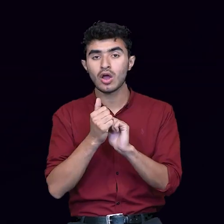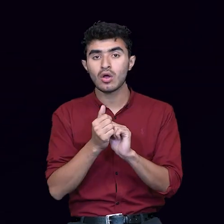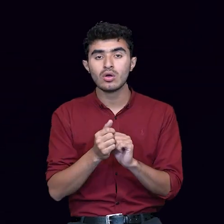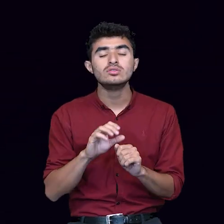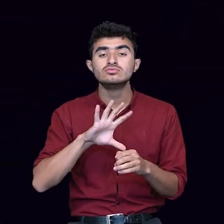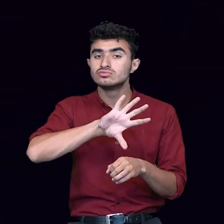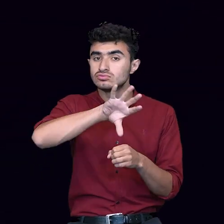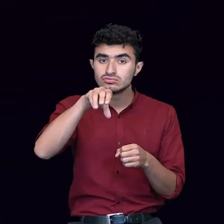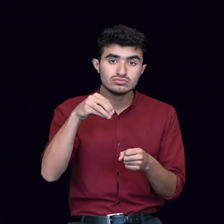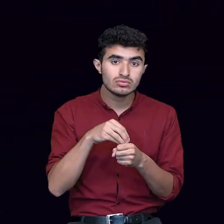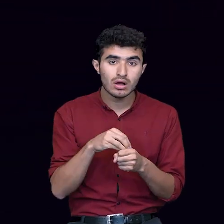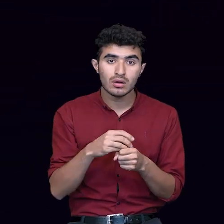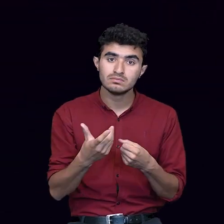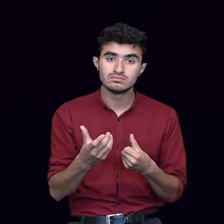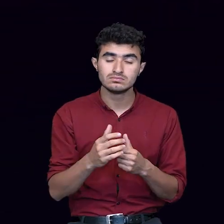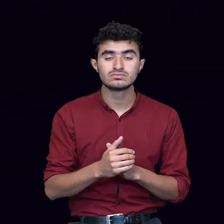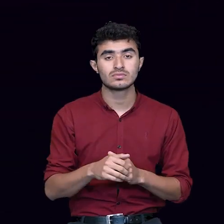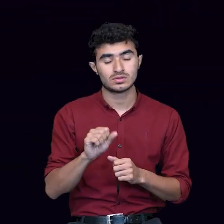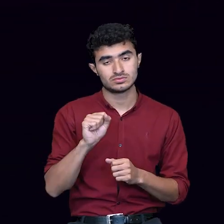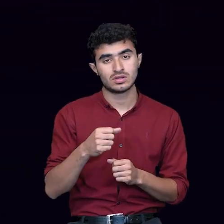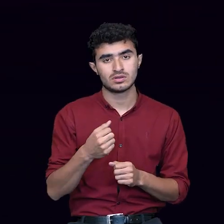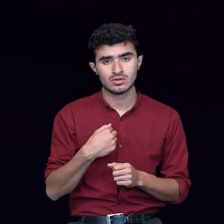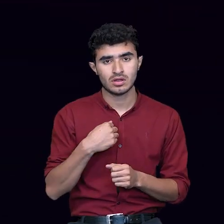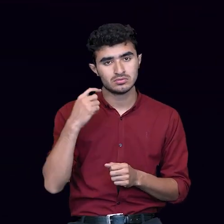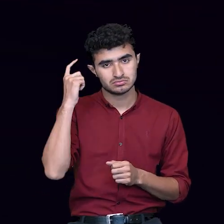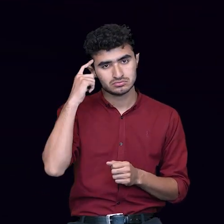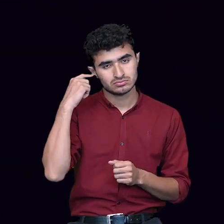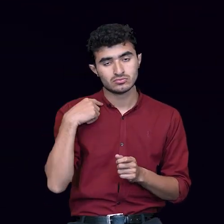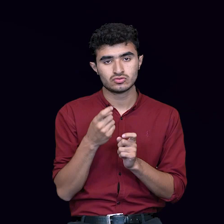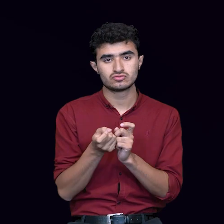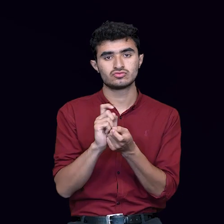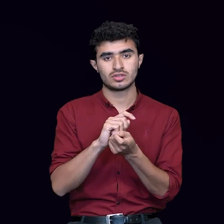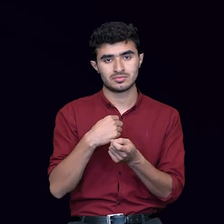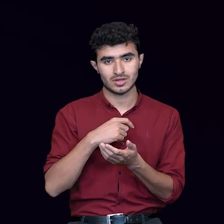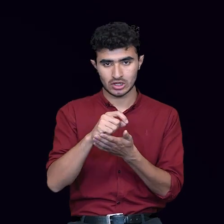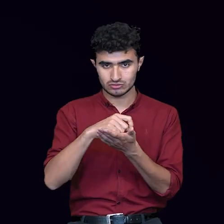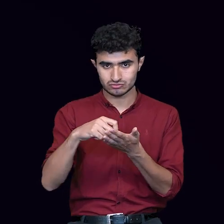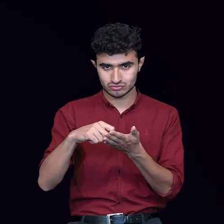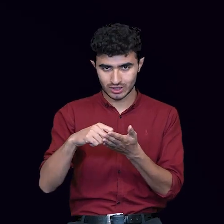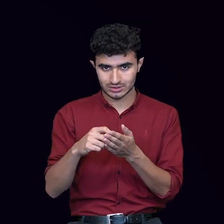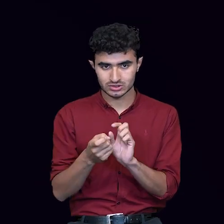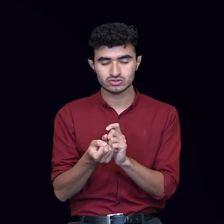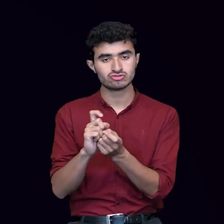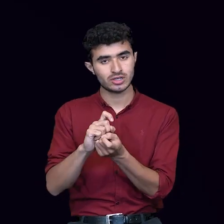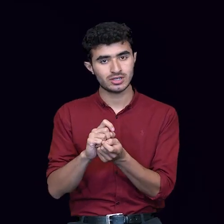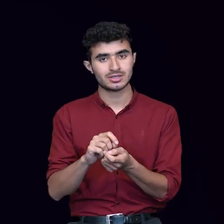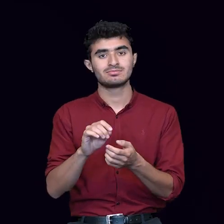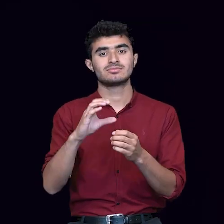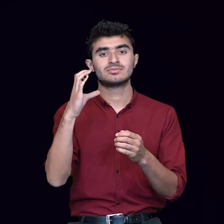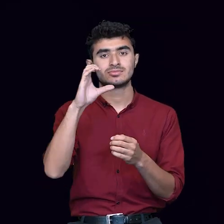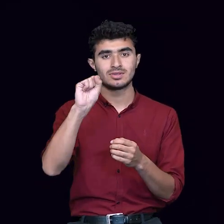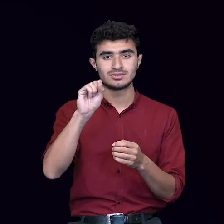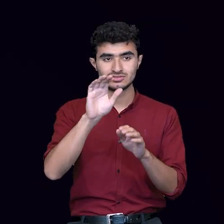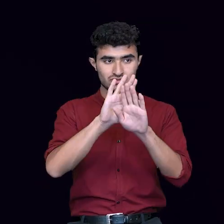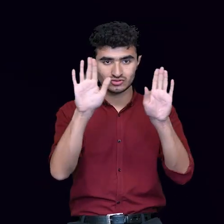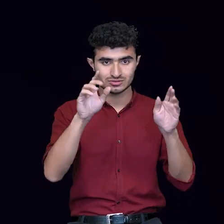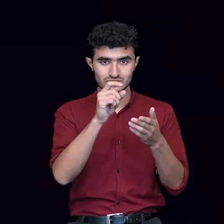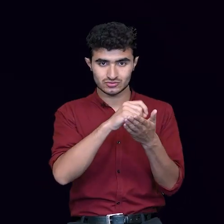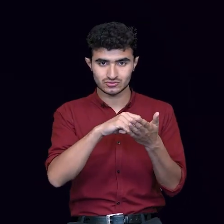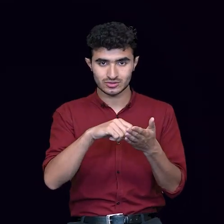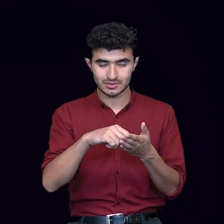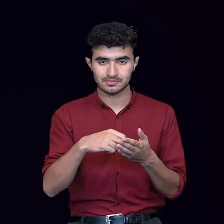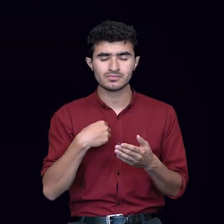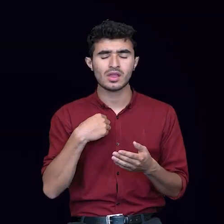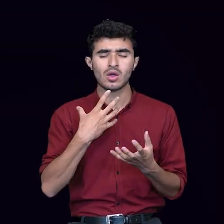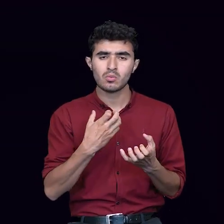they should behave their entire character development and art through a movie. So yeah, I just translated my writing